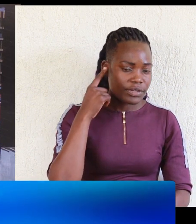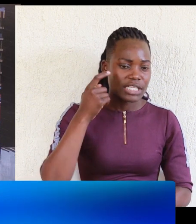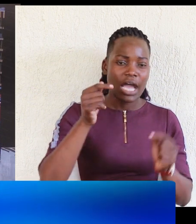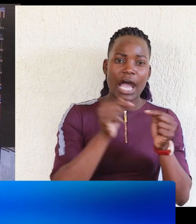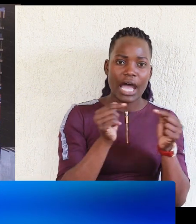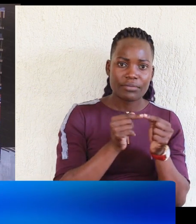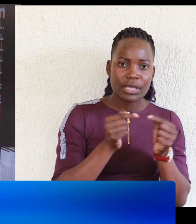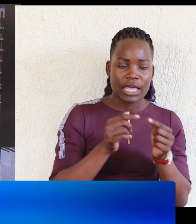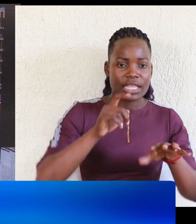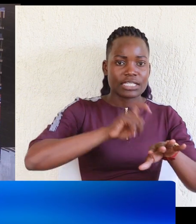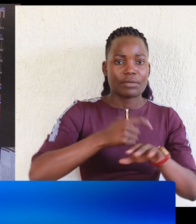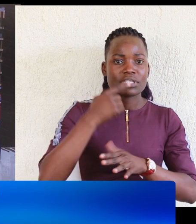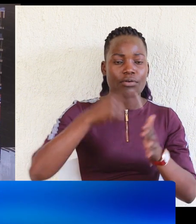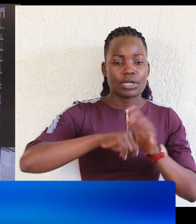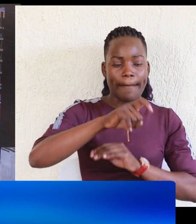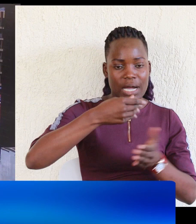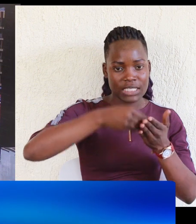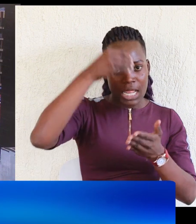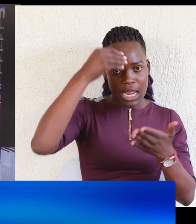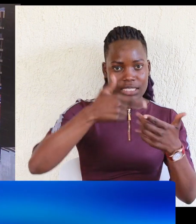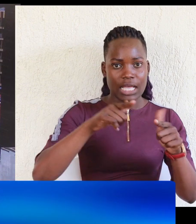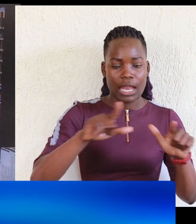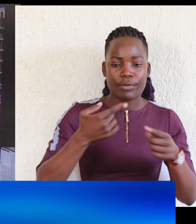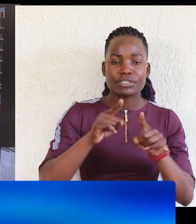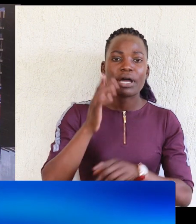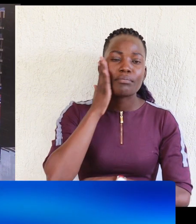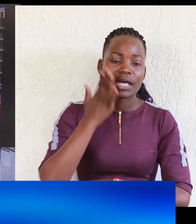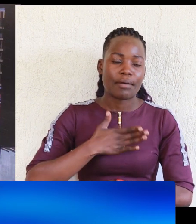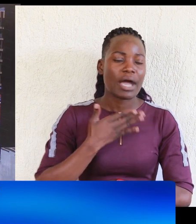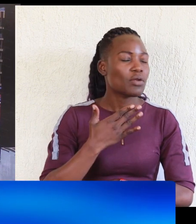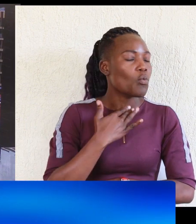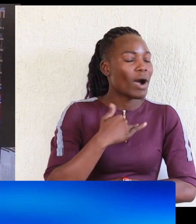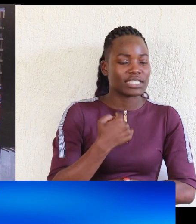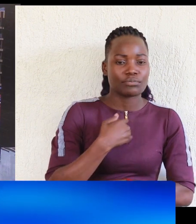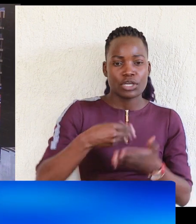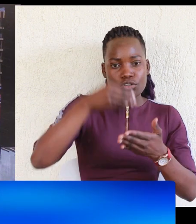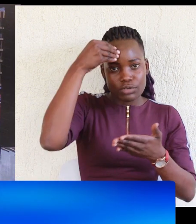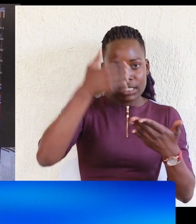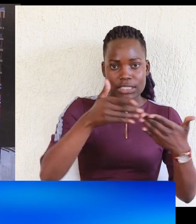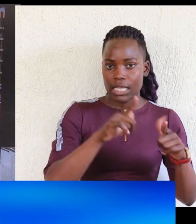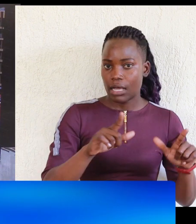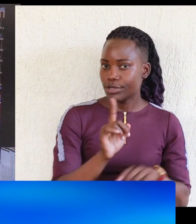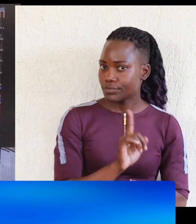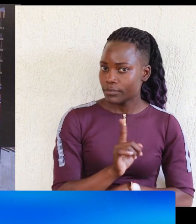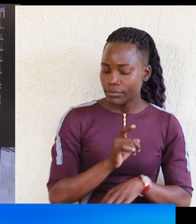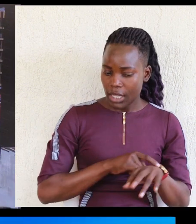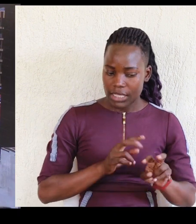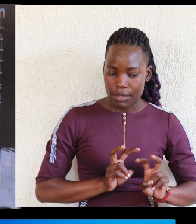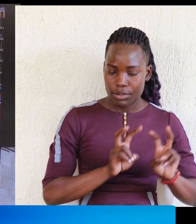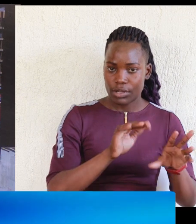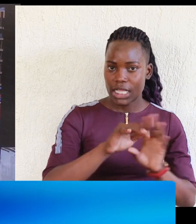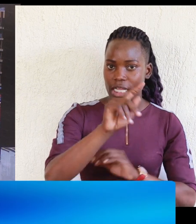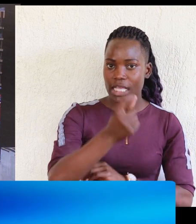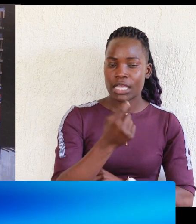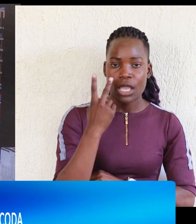point where I said I must learn sign language, though she was against it, funny enough. Yes, and when you actually look a survey around